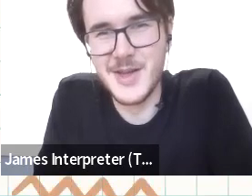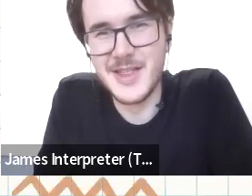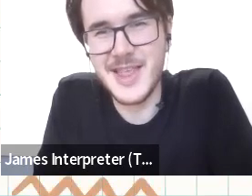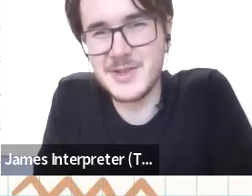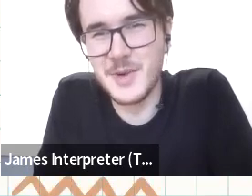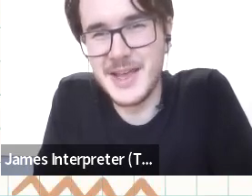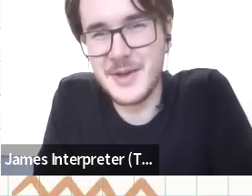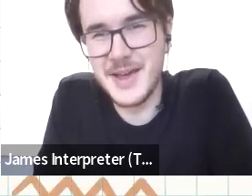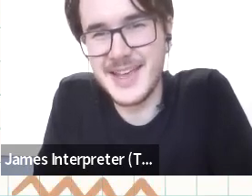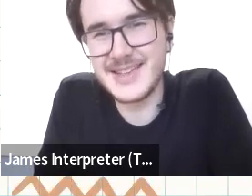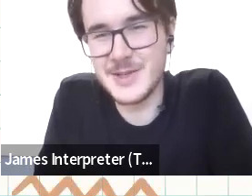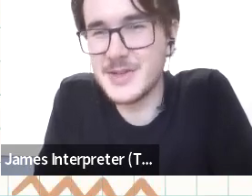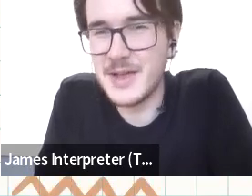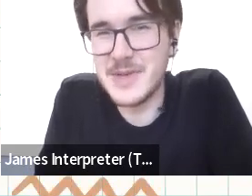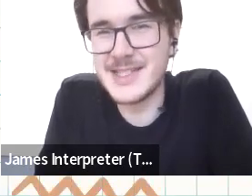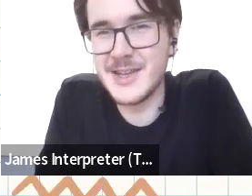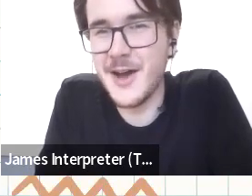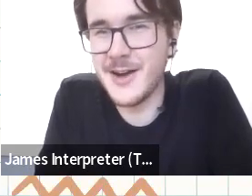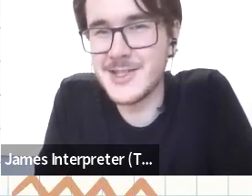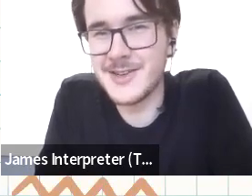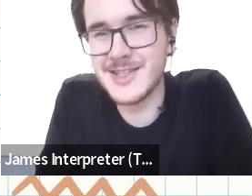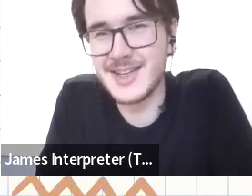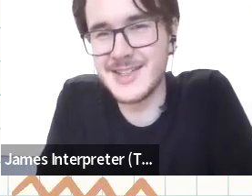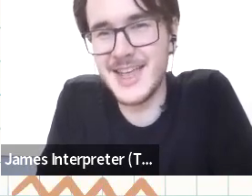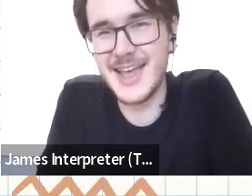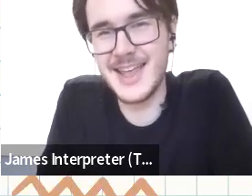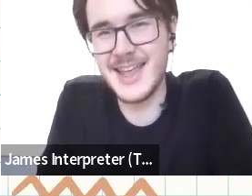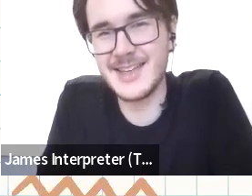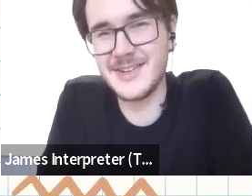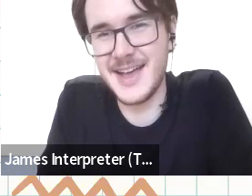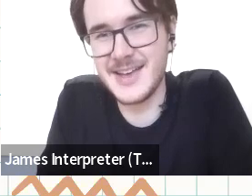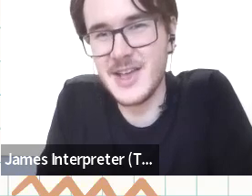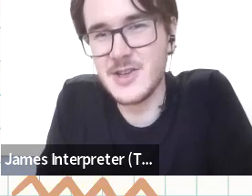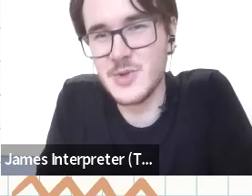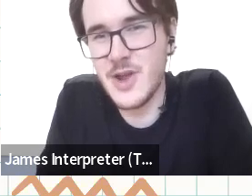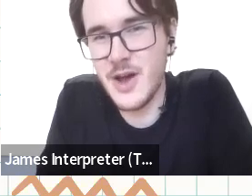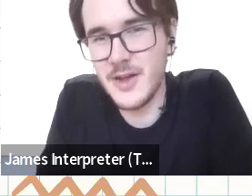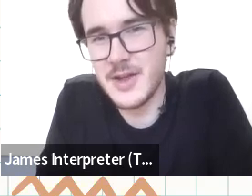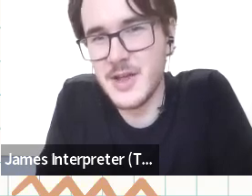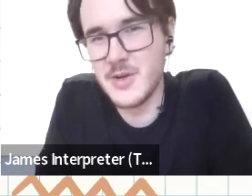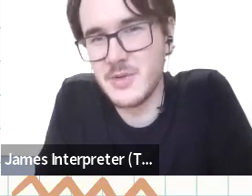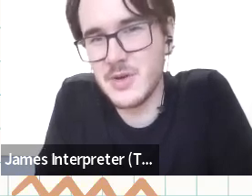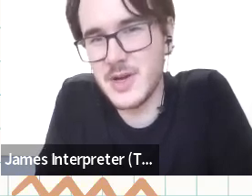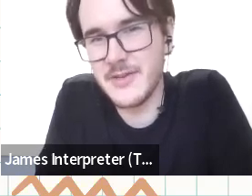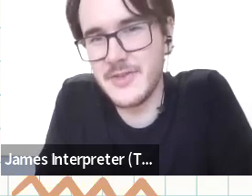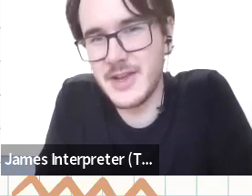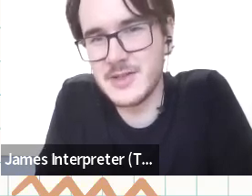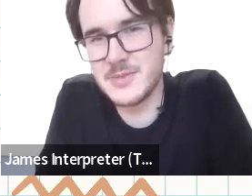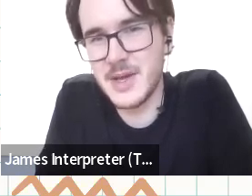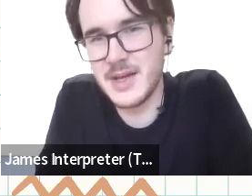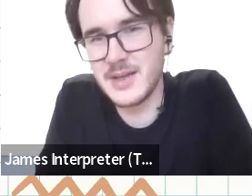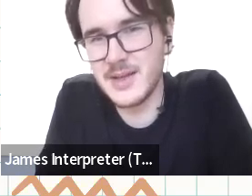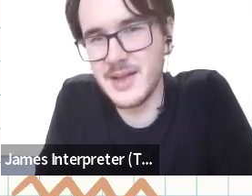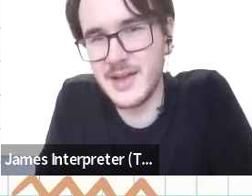So that was quite quick. So it means that you are starting to get it into your head. So now we're going to try and